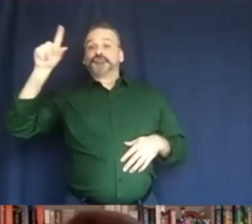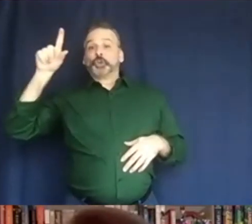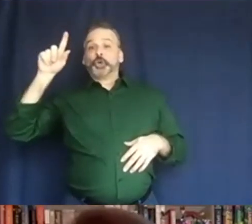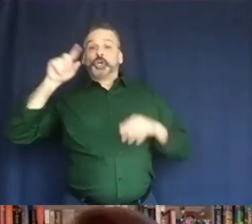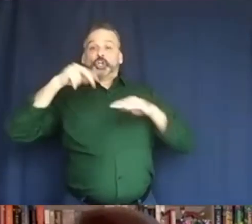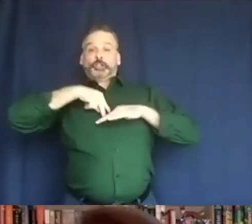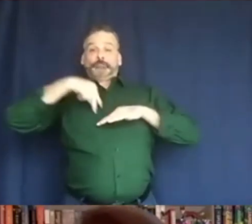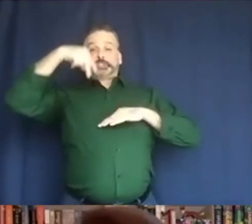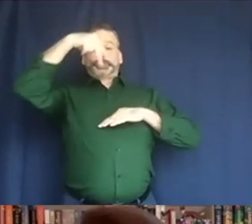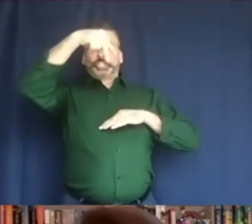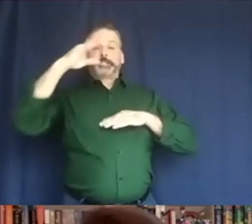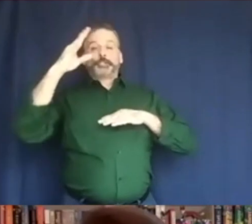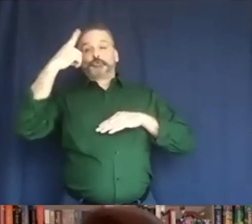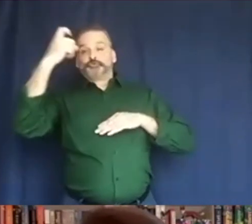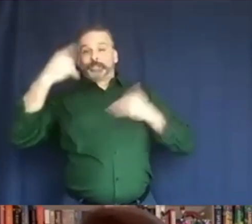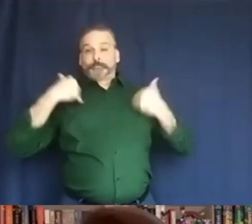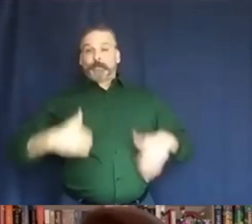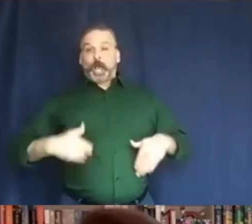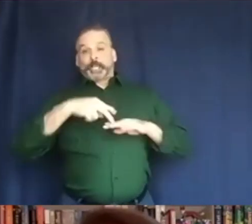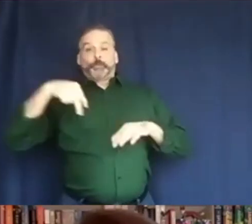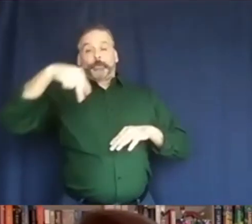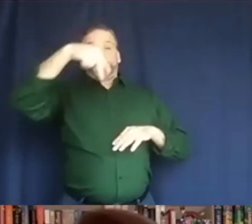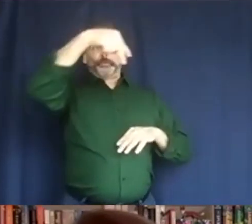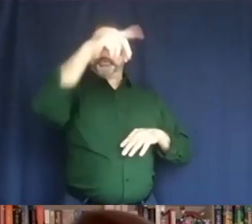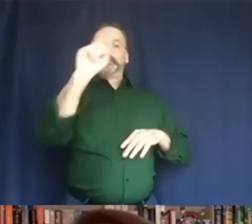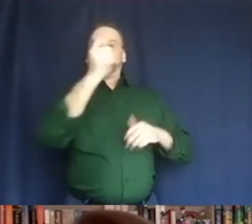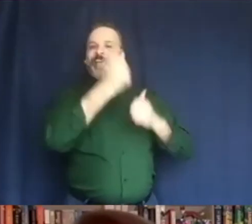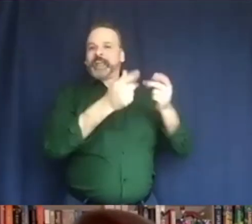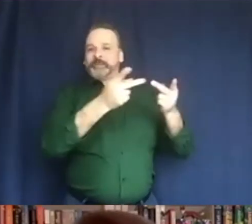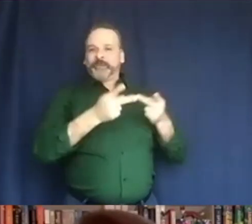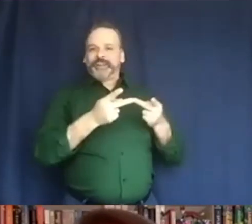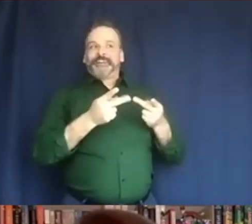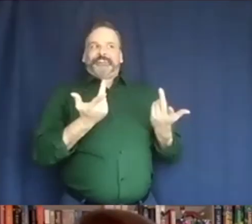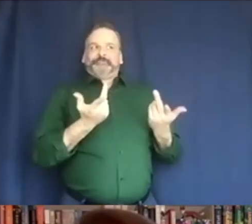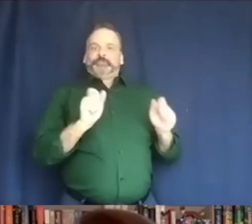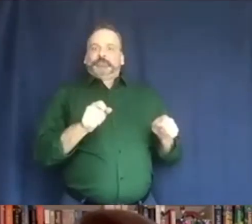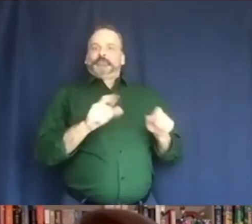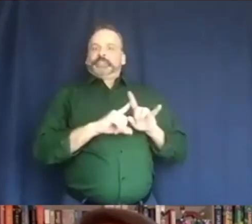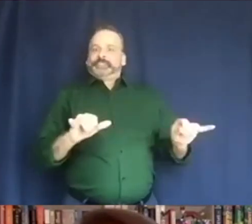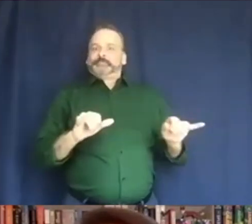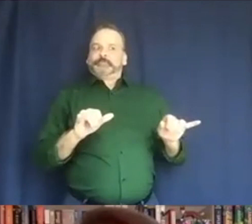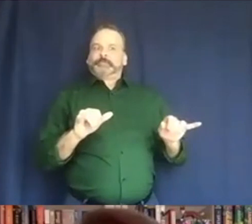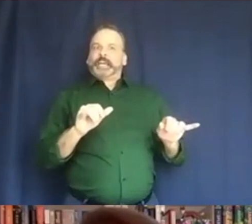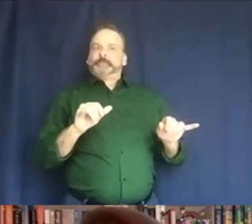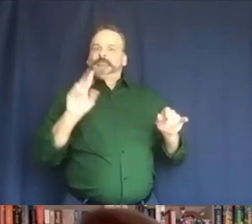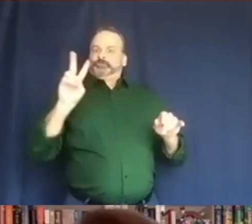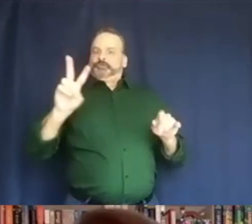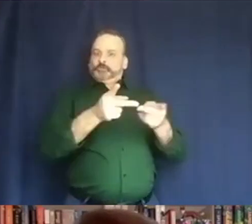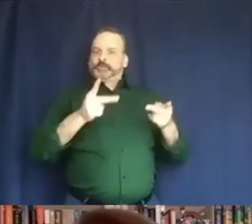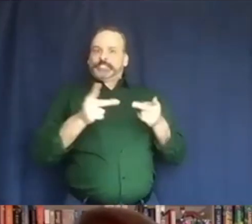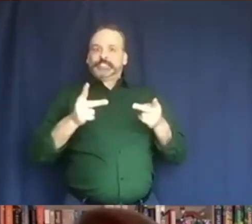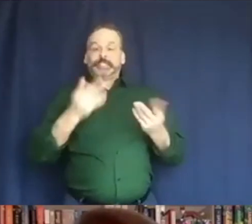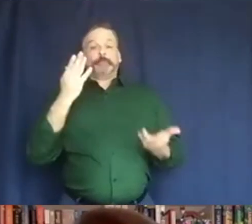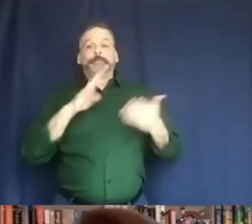your dream self wherever and kind of be simultaneously in multiple places. And then maybe all of our